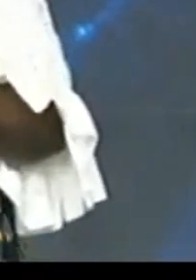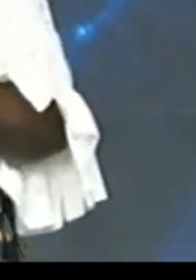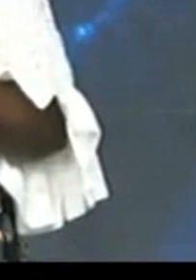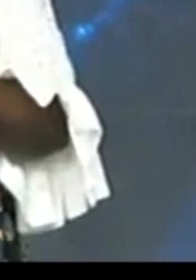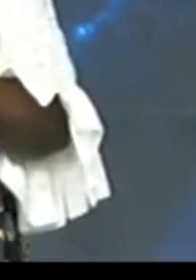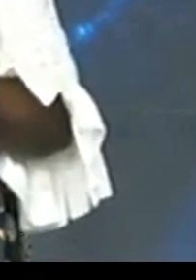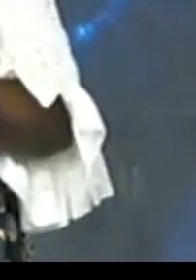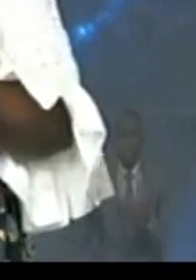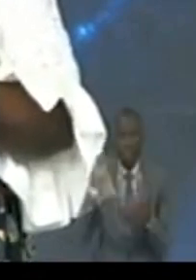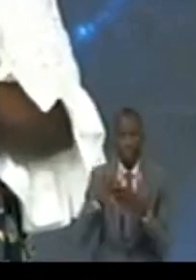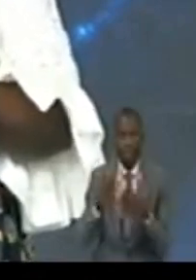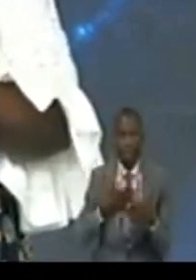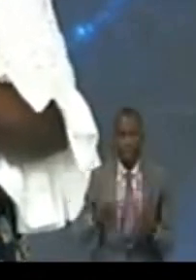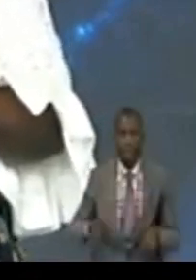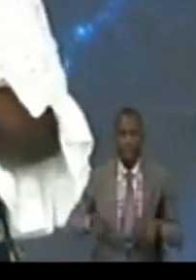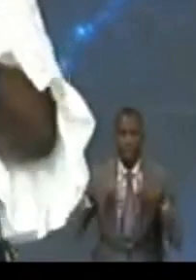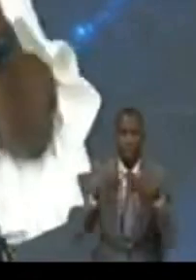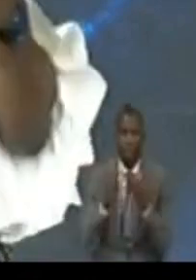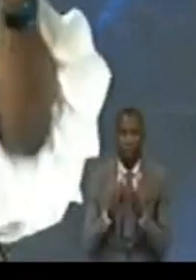life